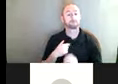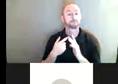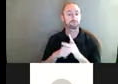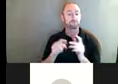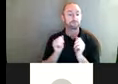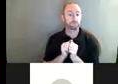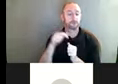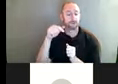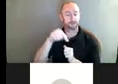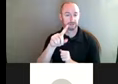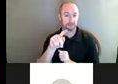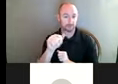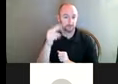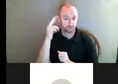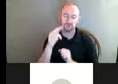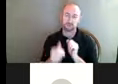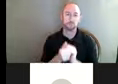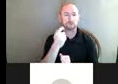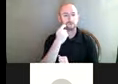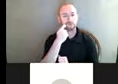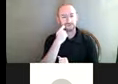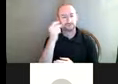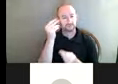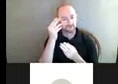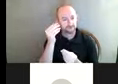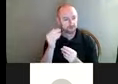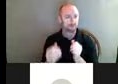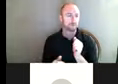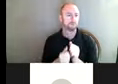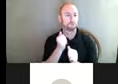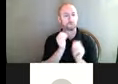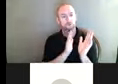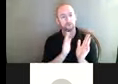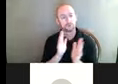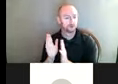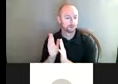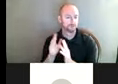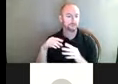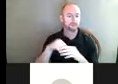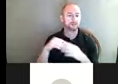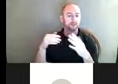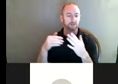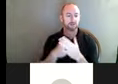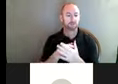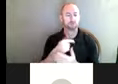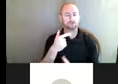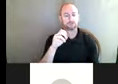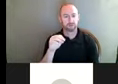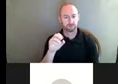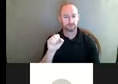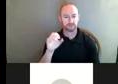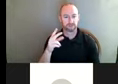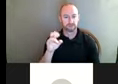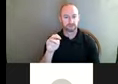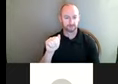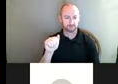this data because they were the most recent, they're the most well-organized in the new GEM schema, and